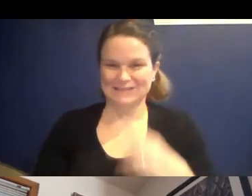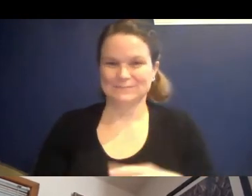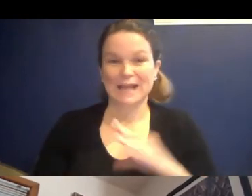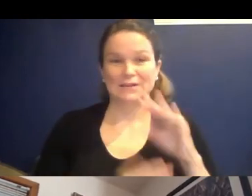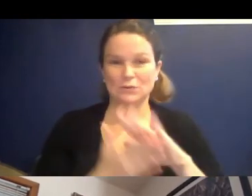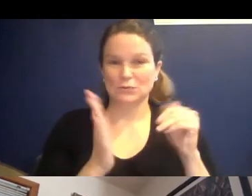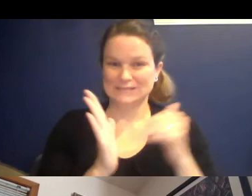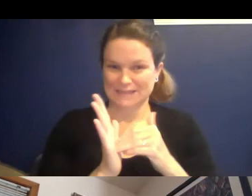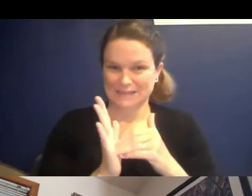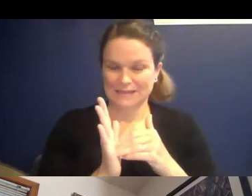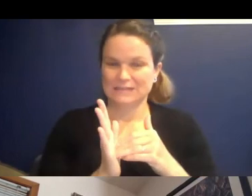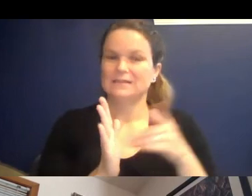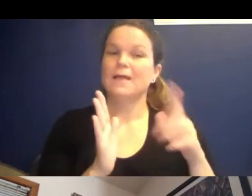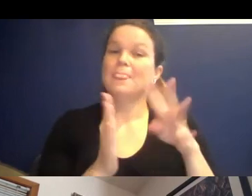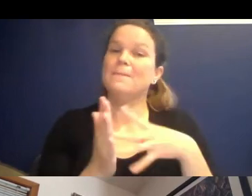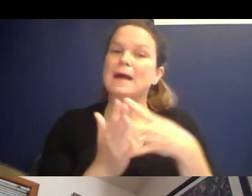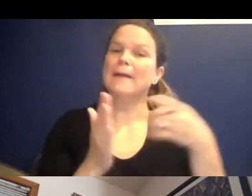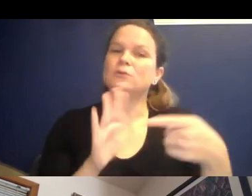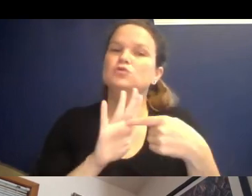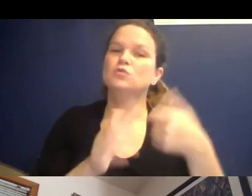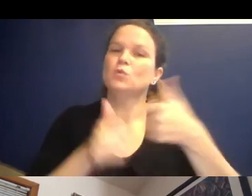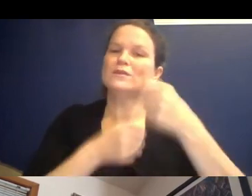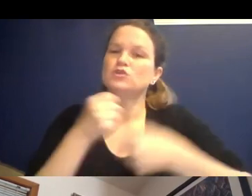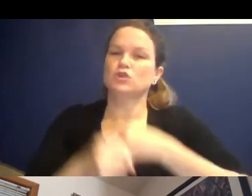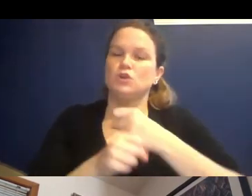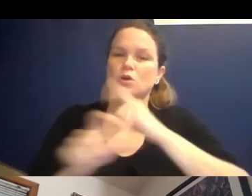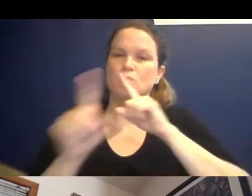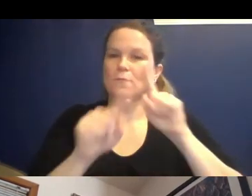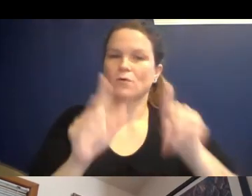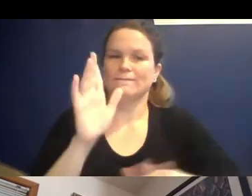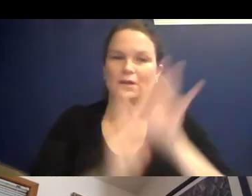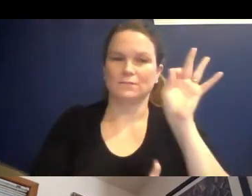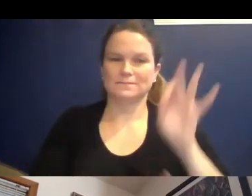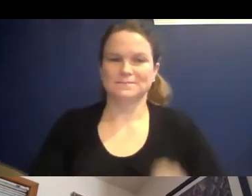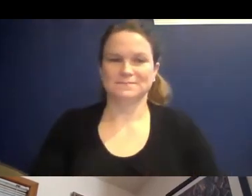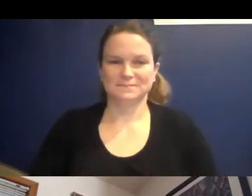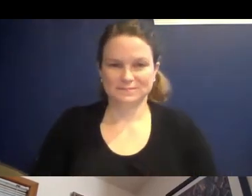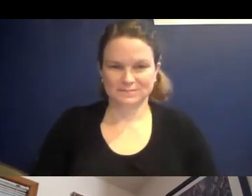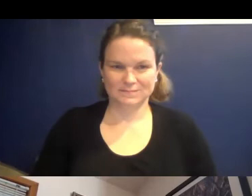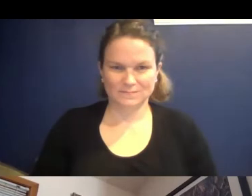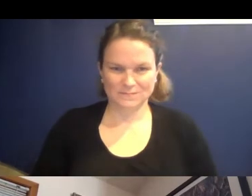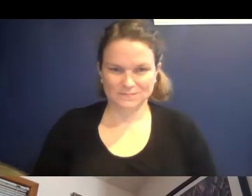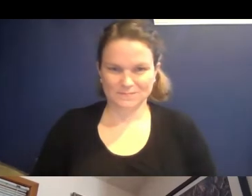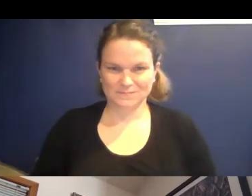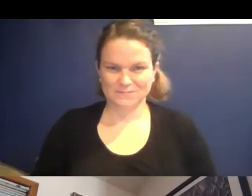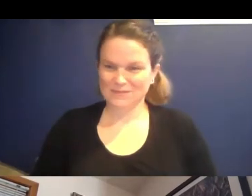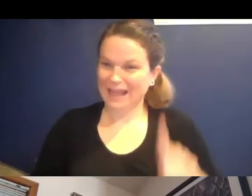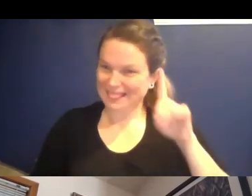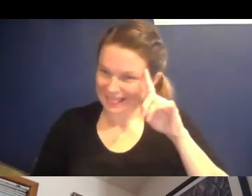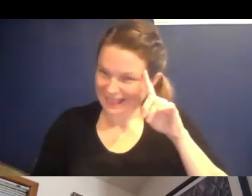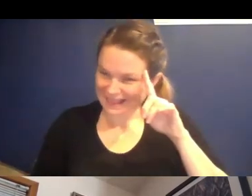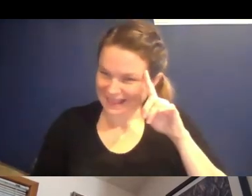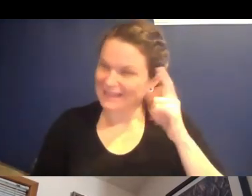the year which these butterflies were reported in all these different countries. I think this is because